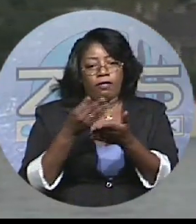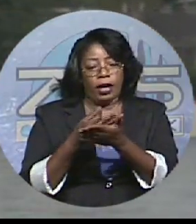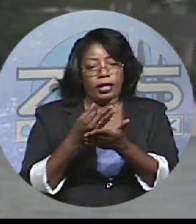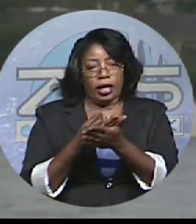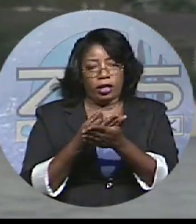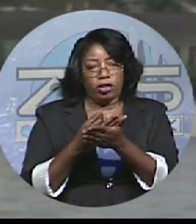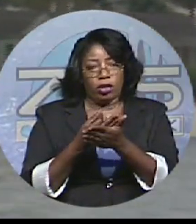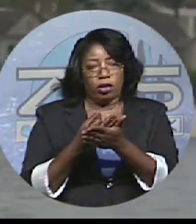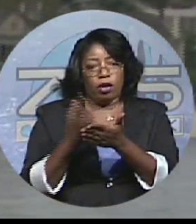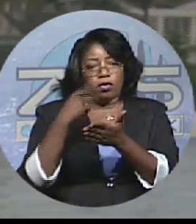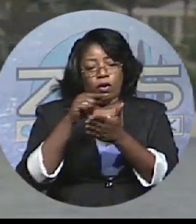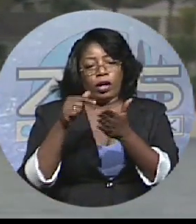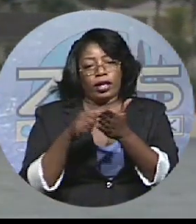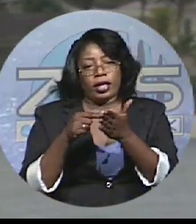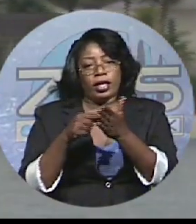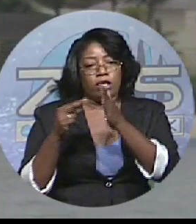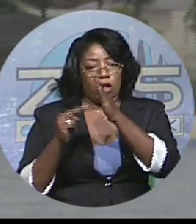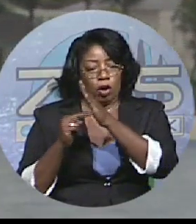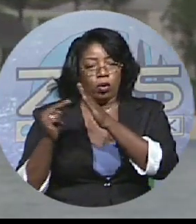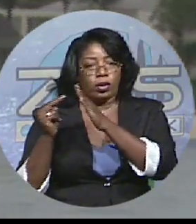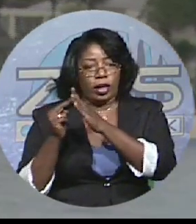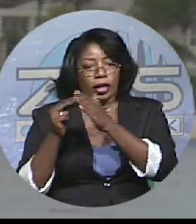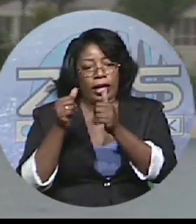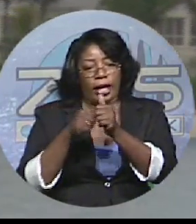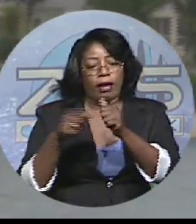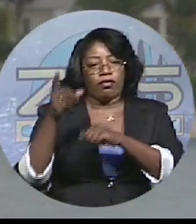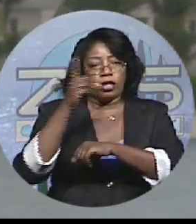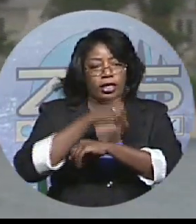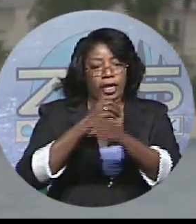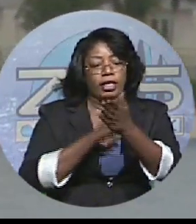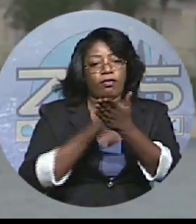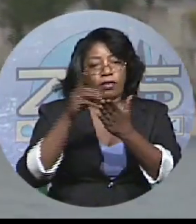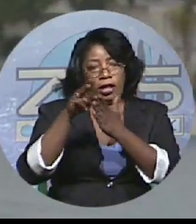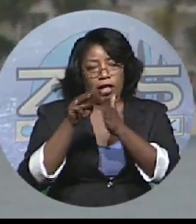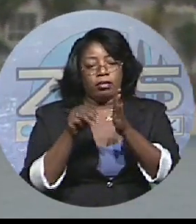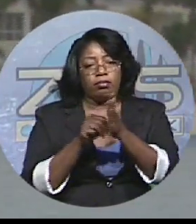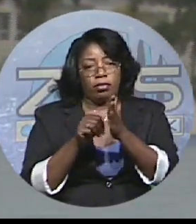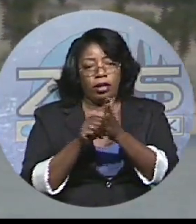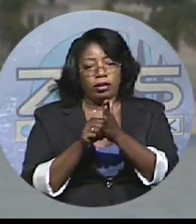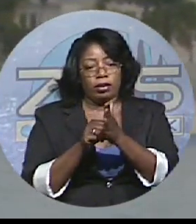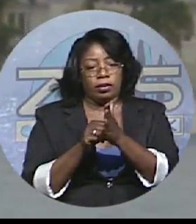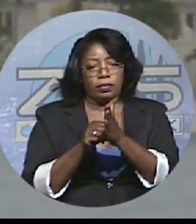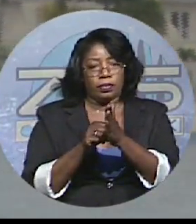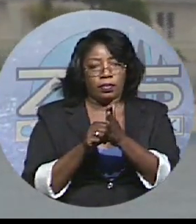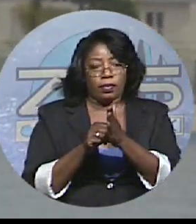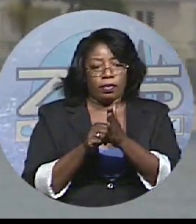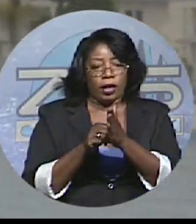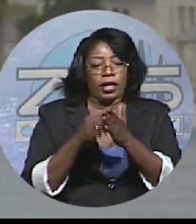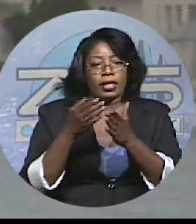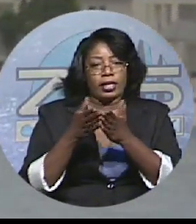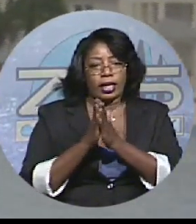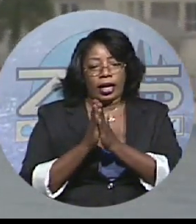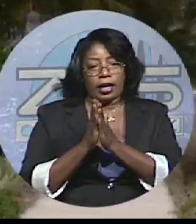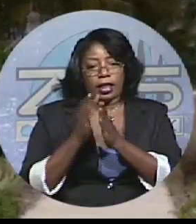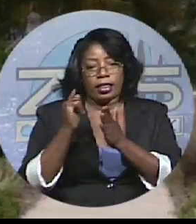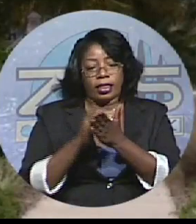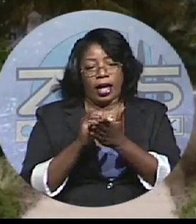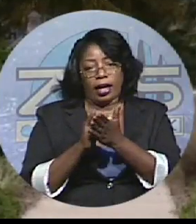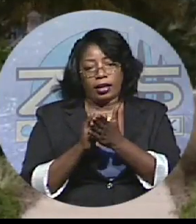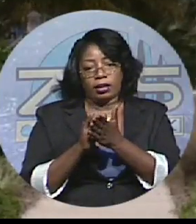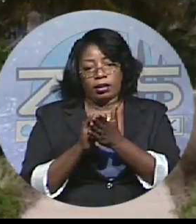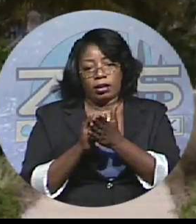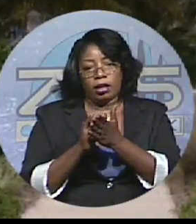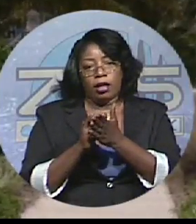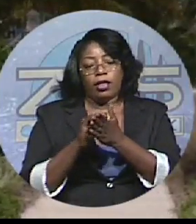resort. According to the statement, every day the development remains shuttered. the assets of Bahama lose value,